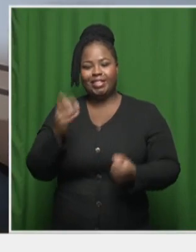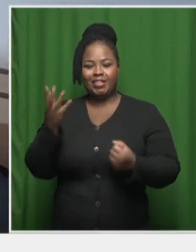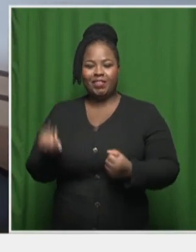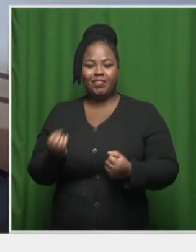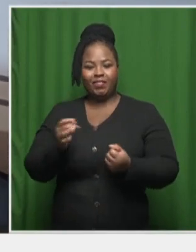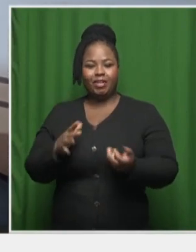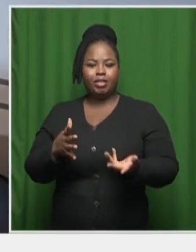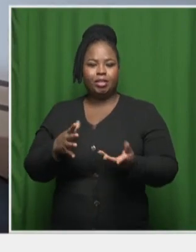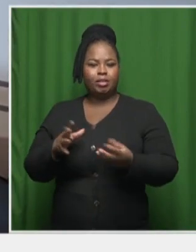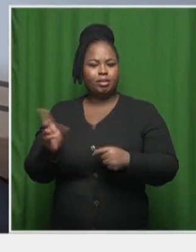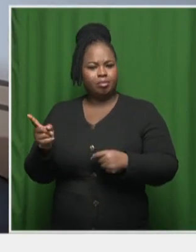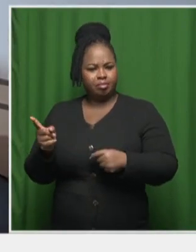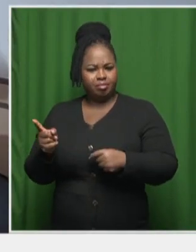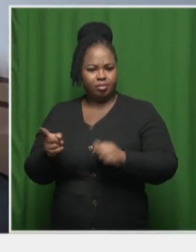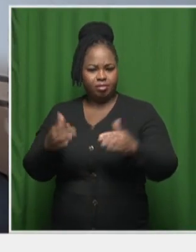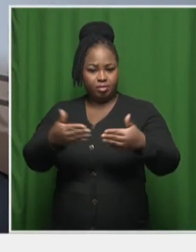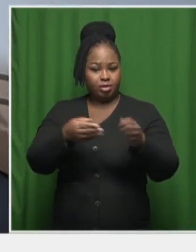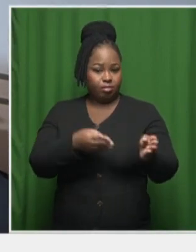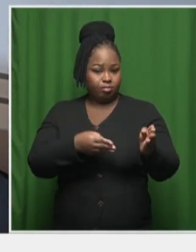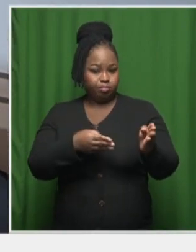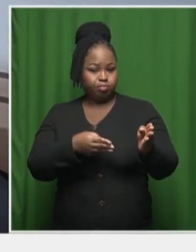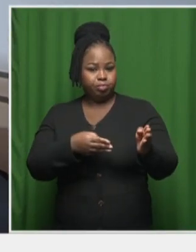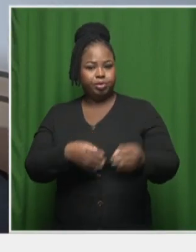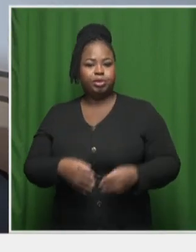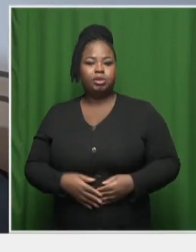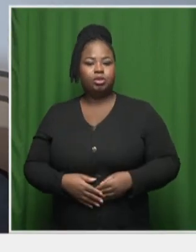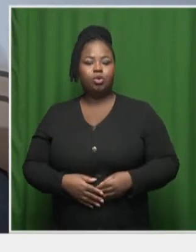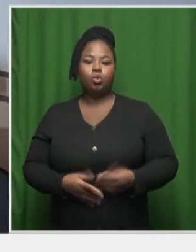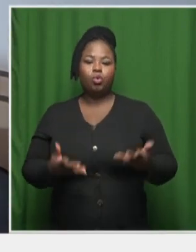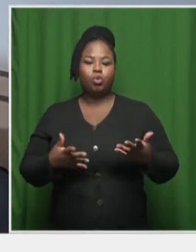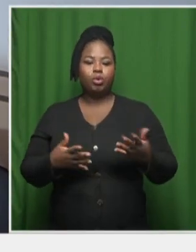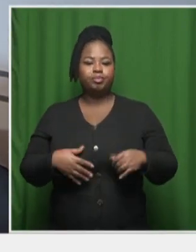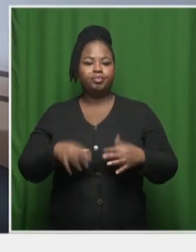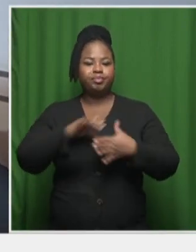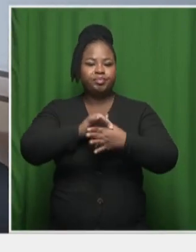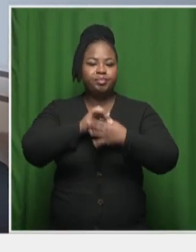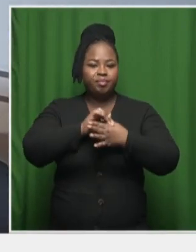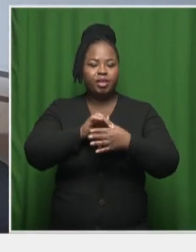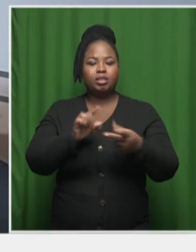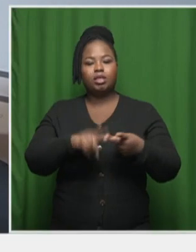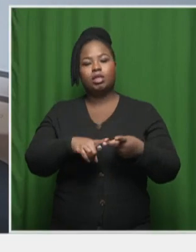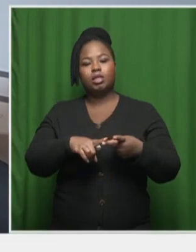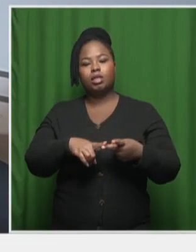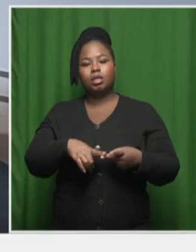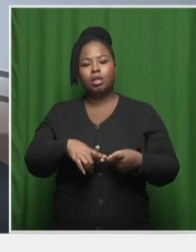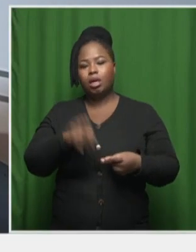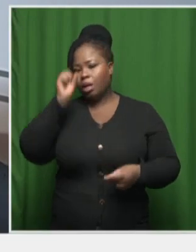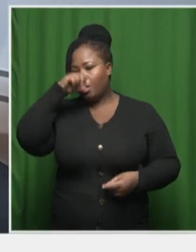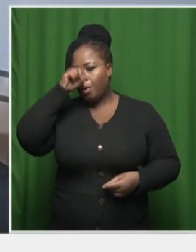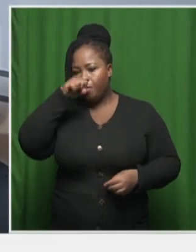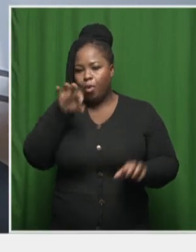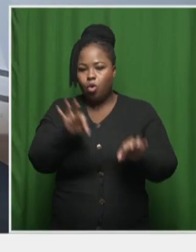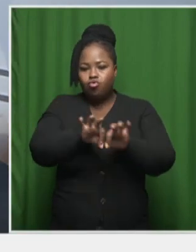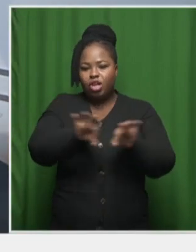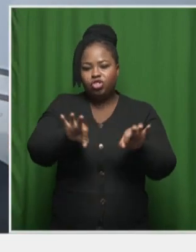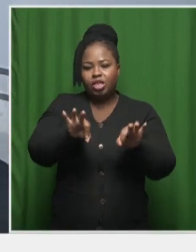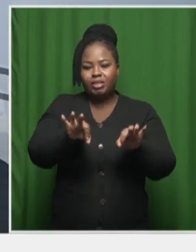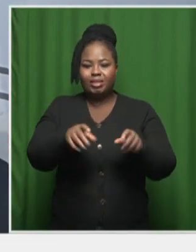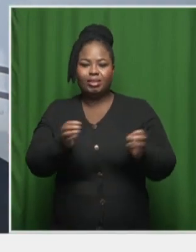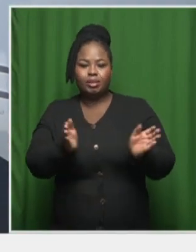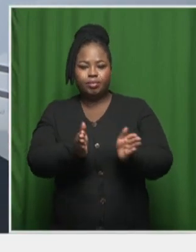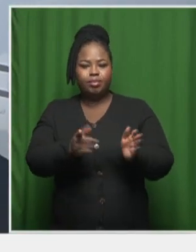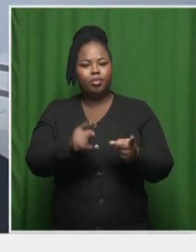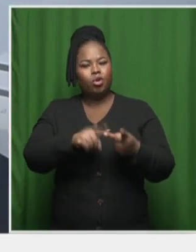ribs. We've got some the steaks as well, the pork rashers. I mean, the range goes as far as